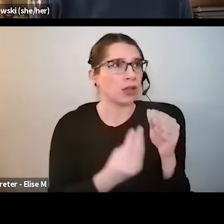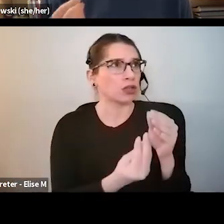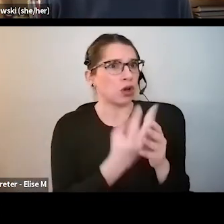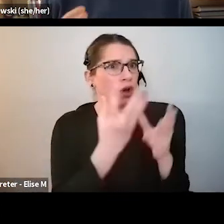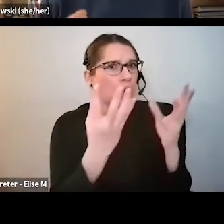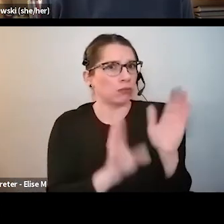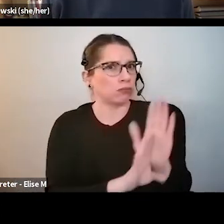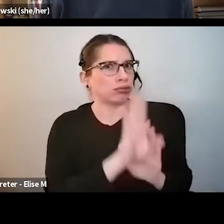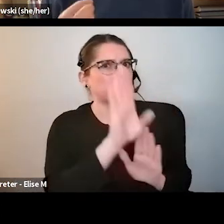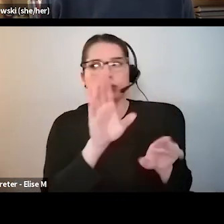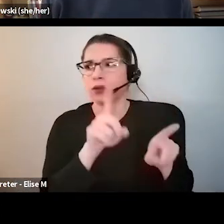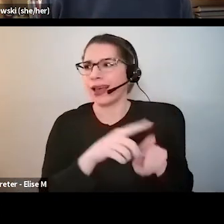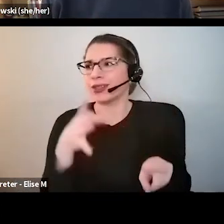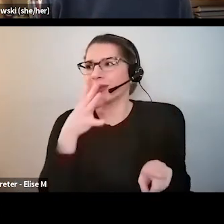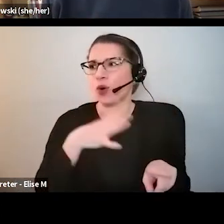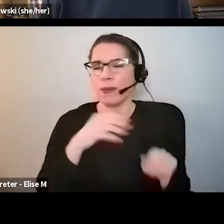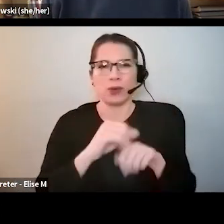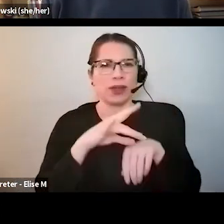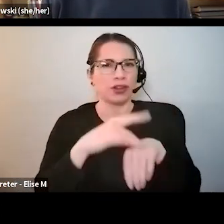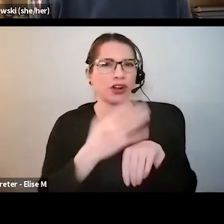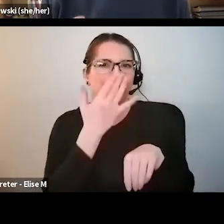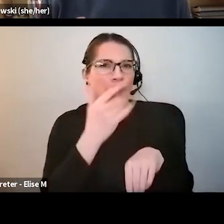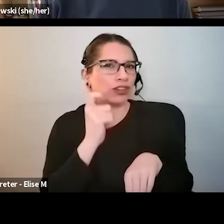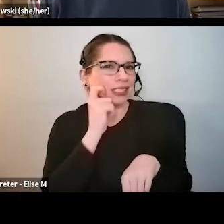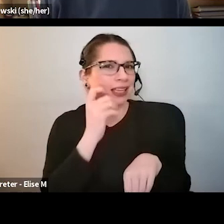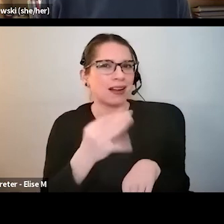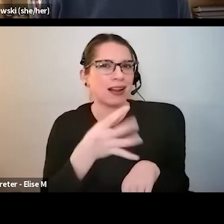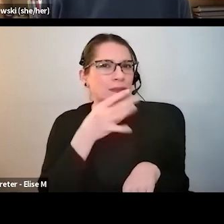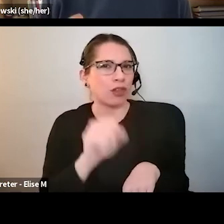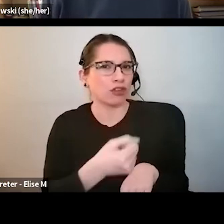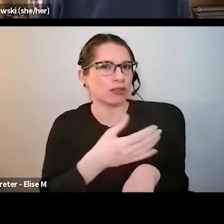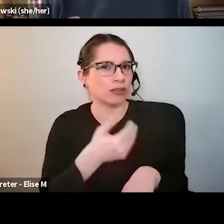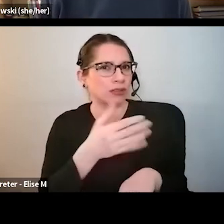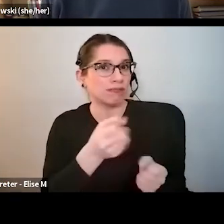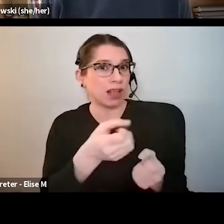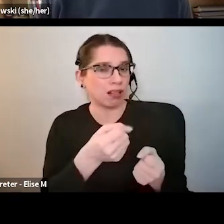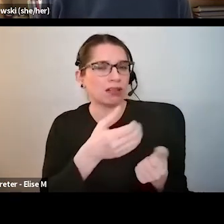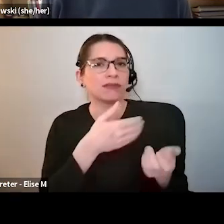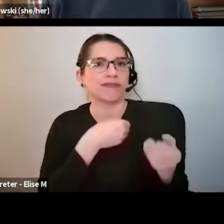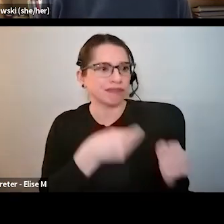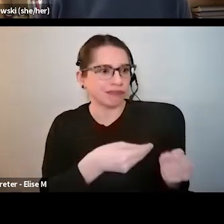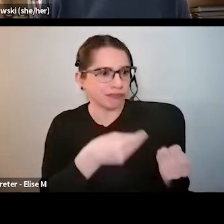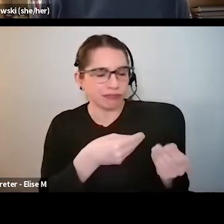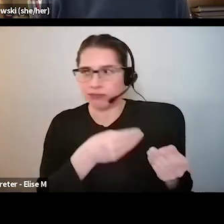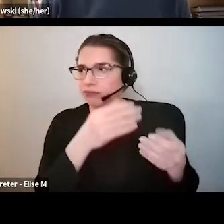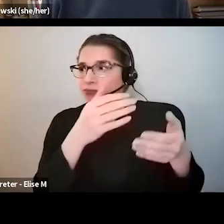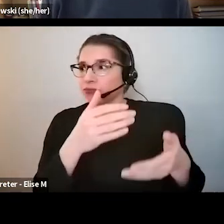with earth-toned skin and mother's milk, embraces Kahlo, who then cradles